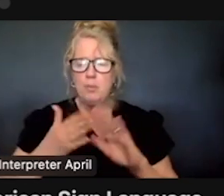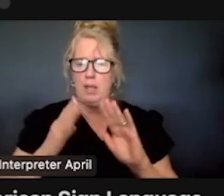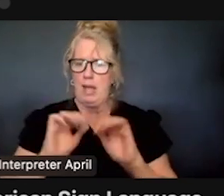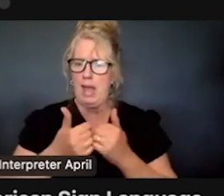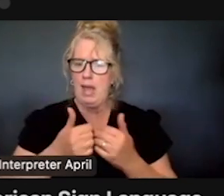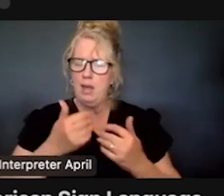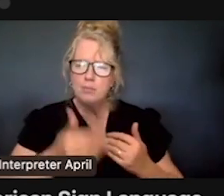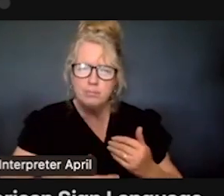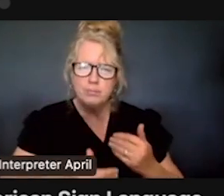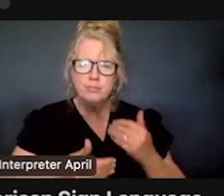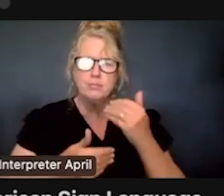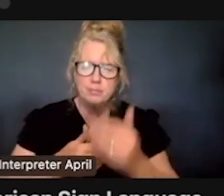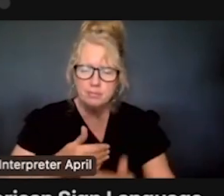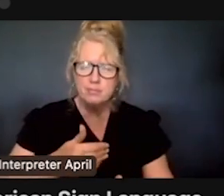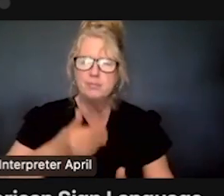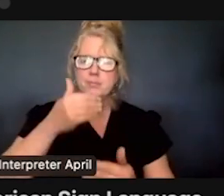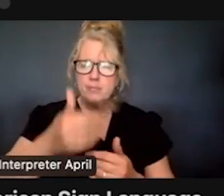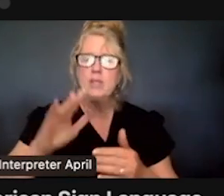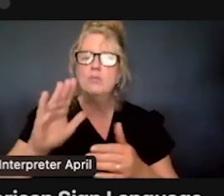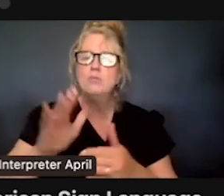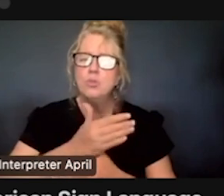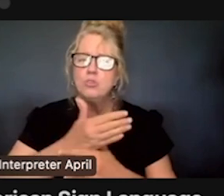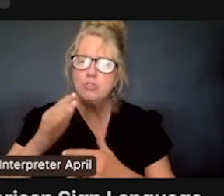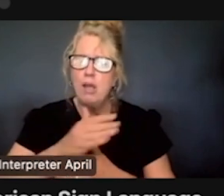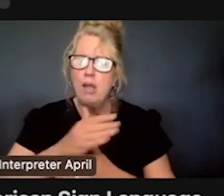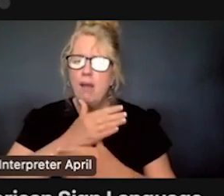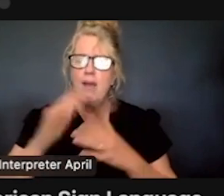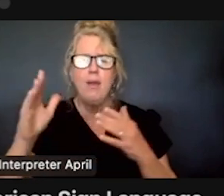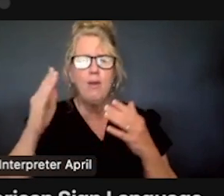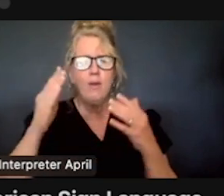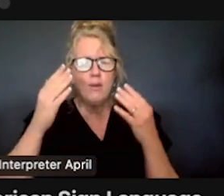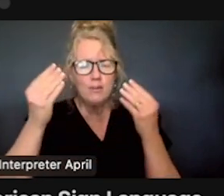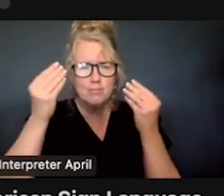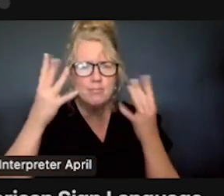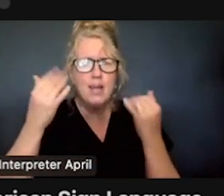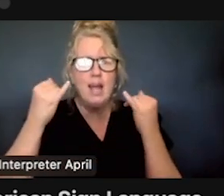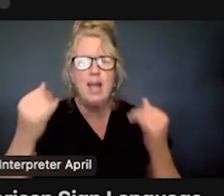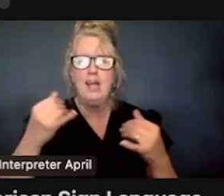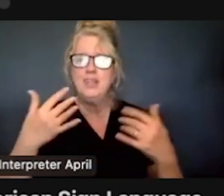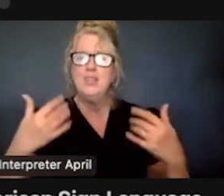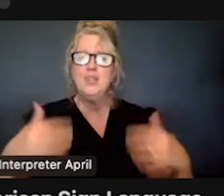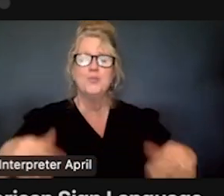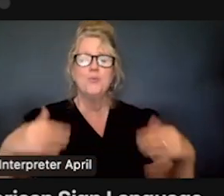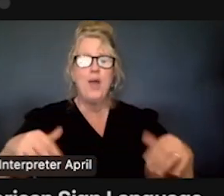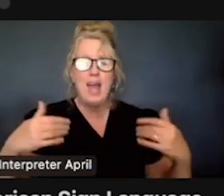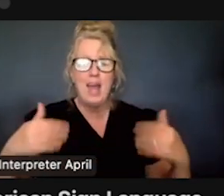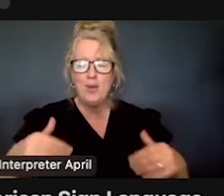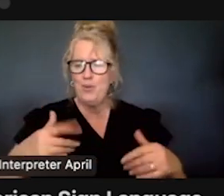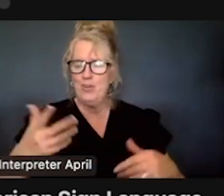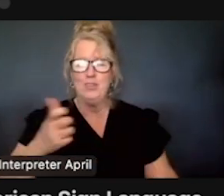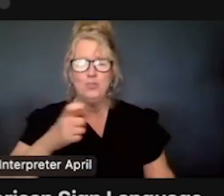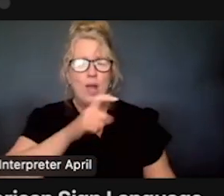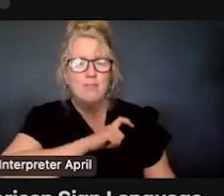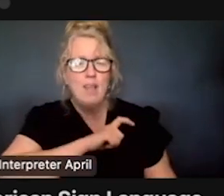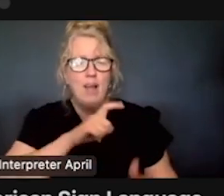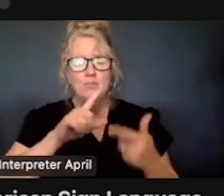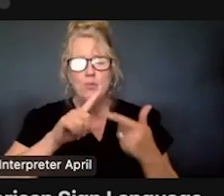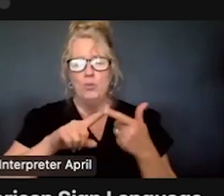things forward and share ideas. And what a hub to have law enforcement